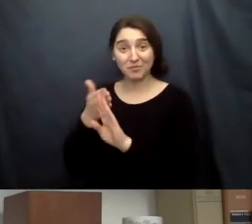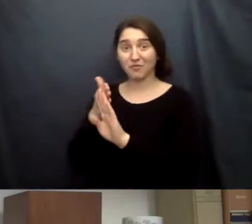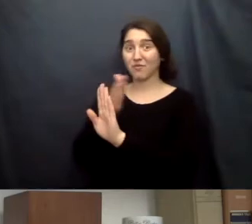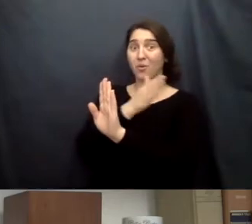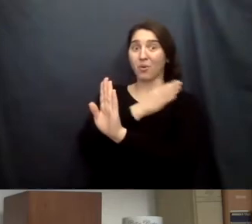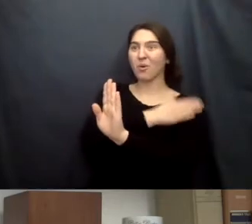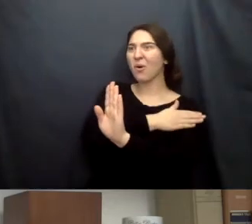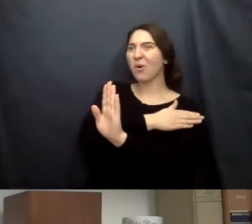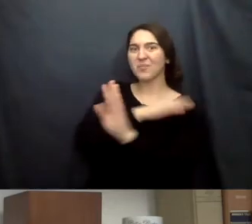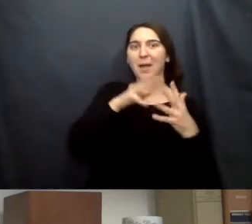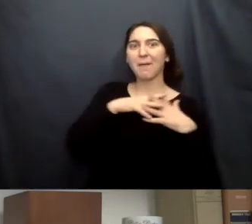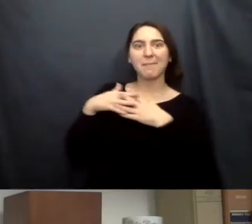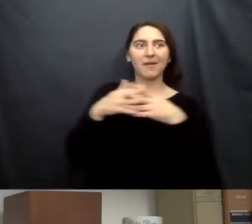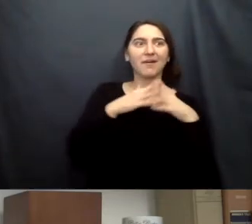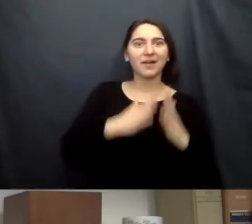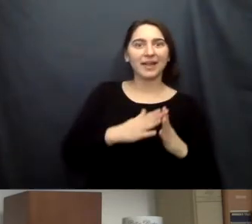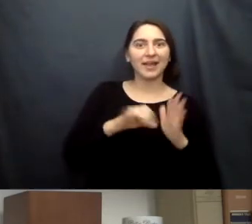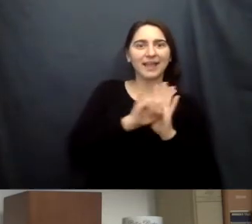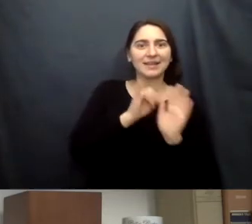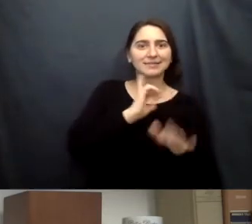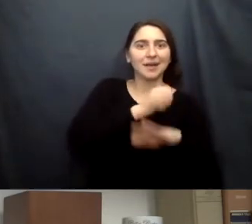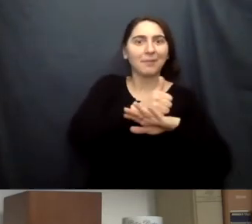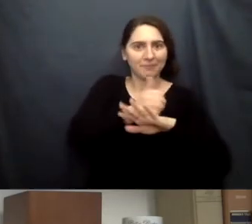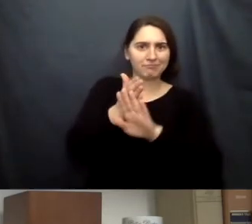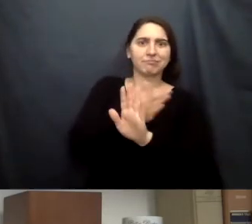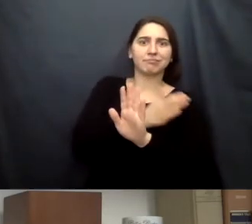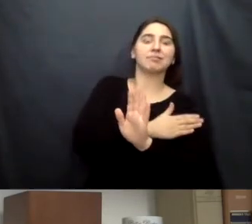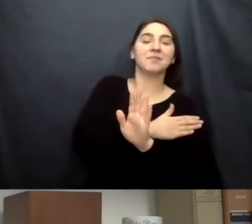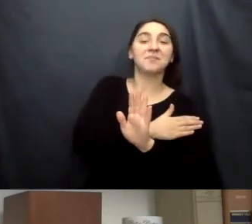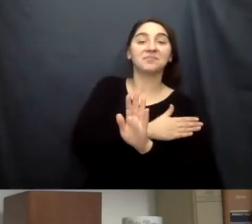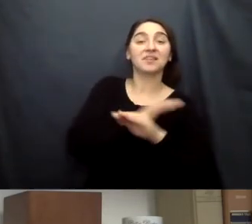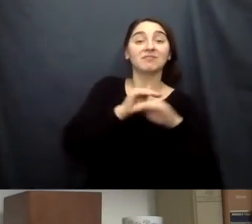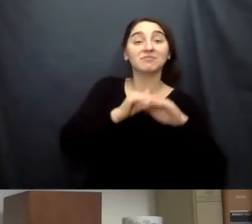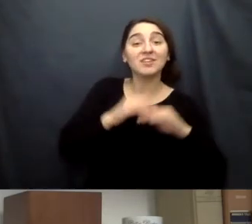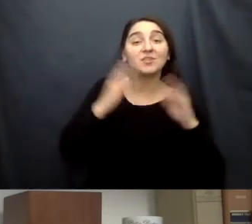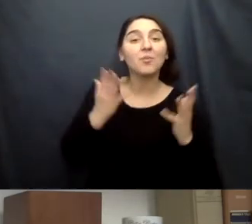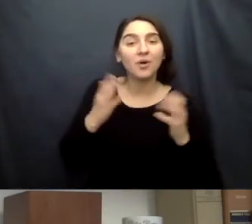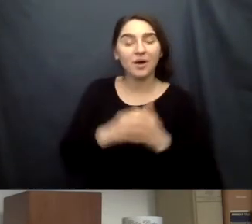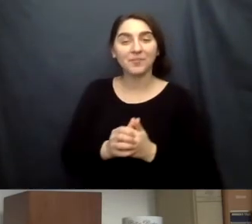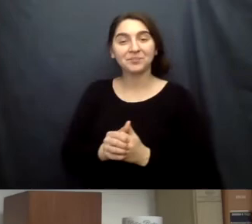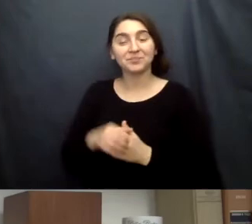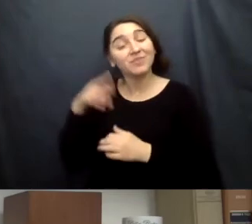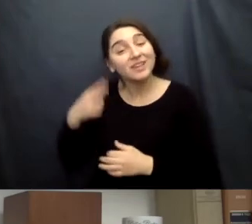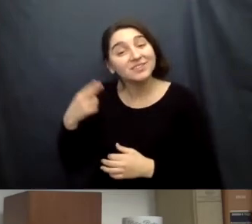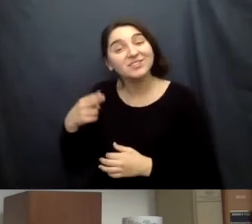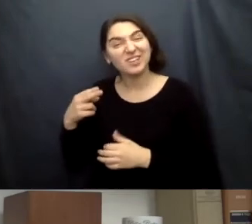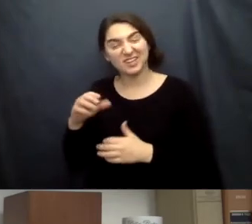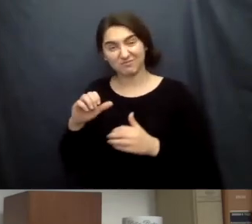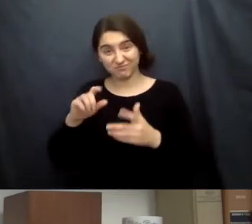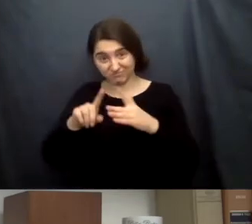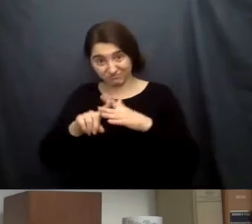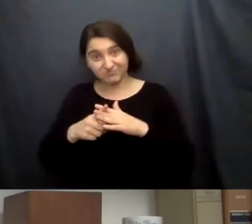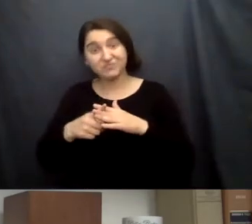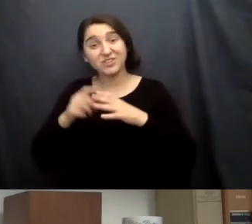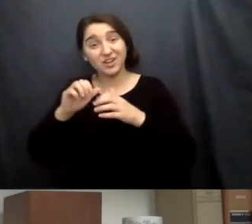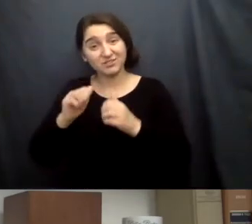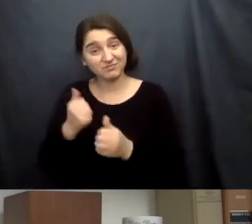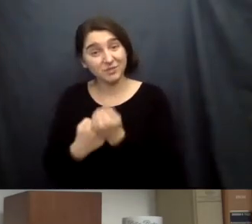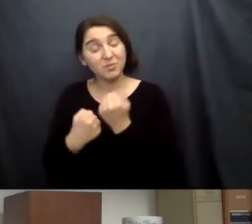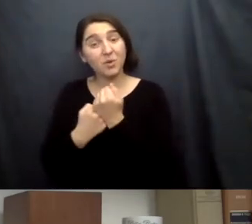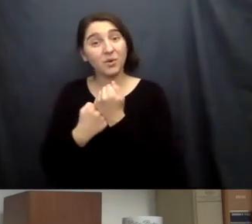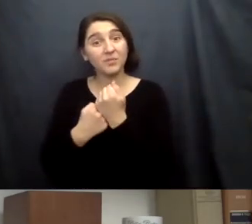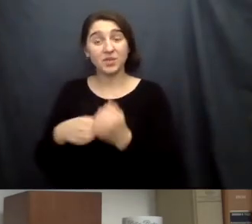Roger Williams rejected before there even was an American identity, but that relies on a mythical history that predates